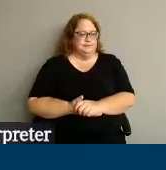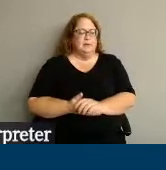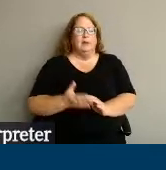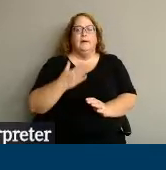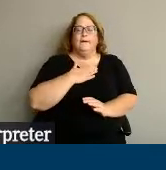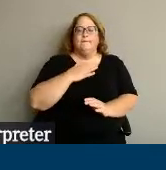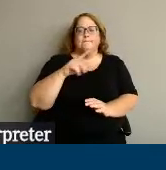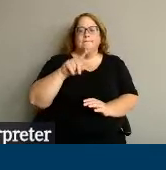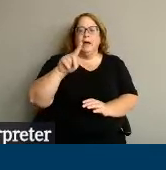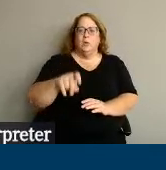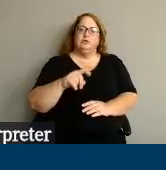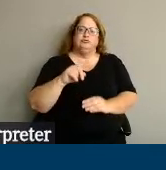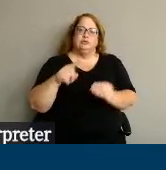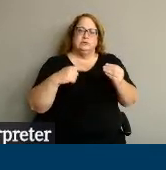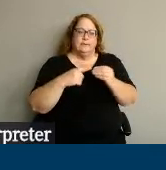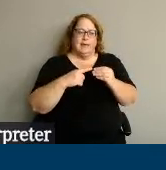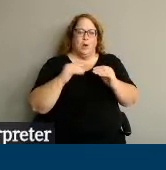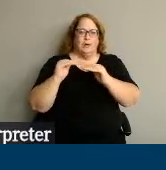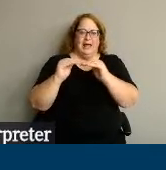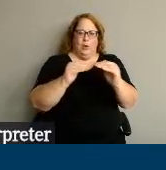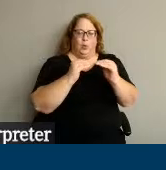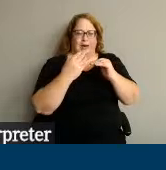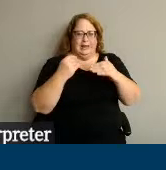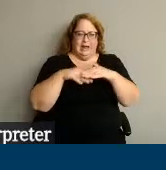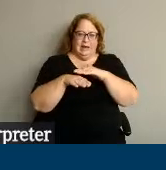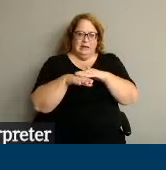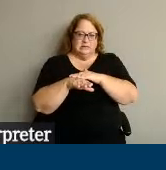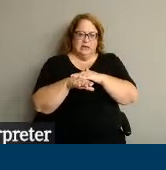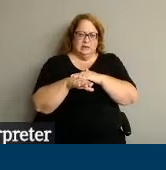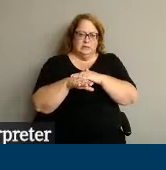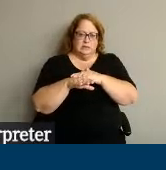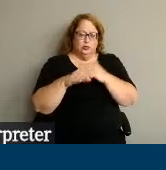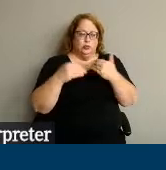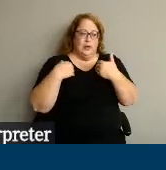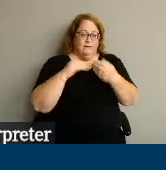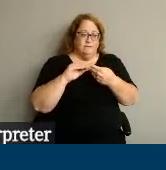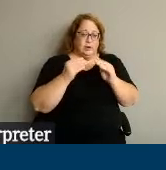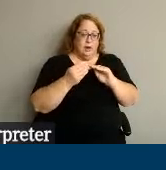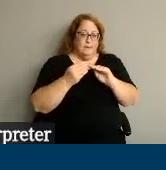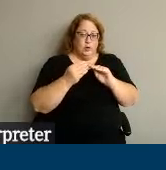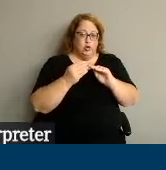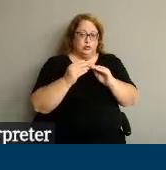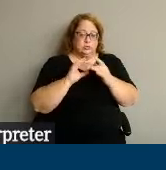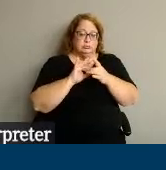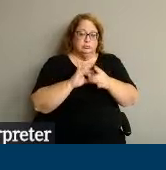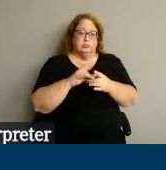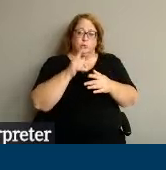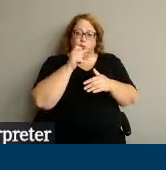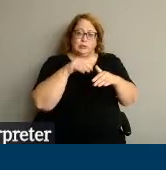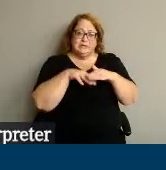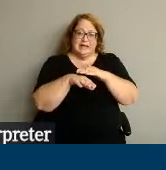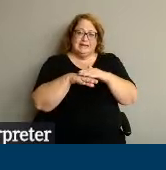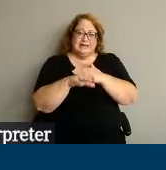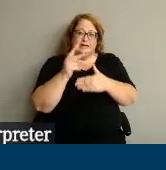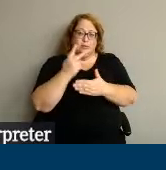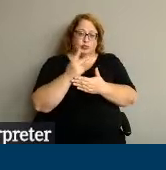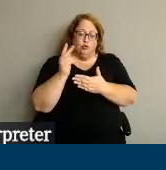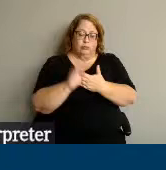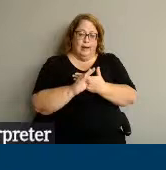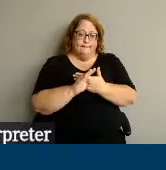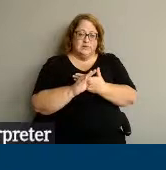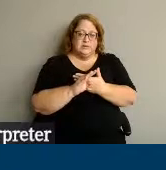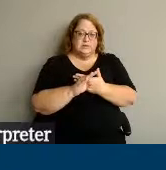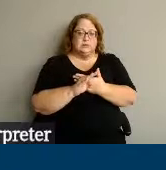Yeah, my question is just about like, equity and access, and like, do we have numbers around, who's accessing